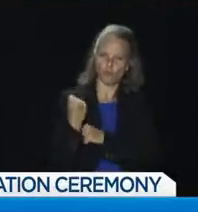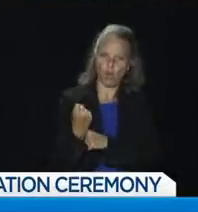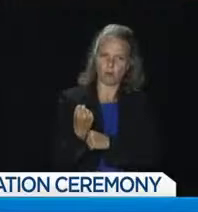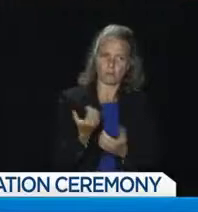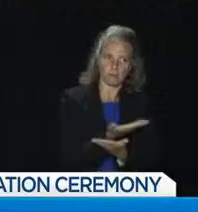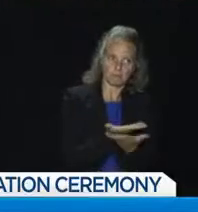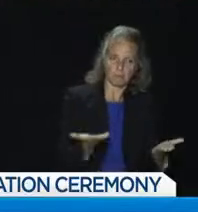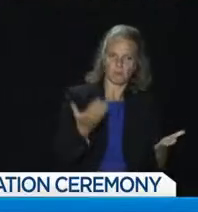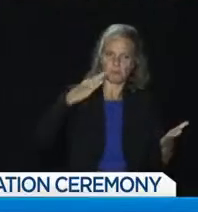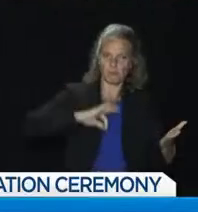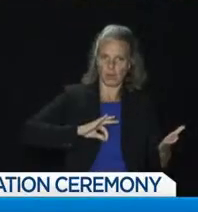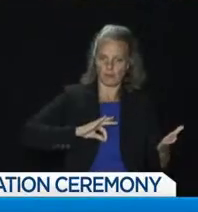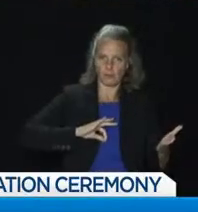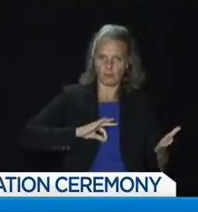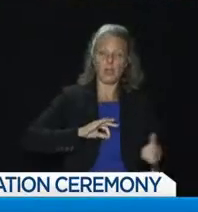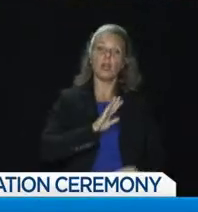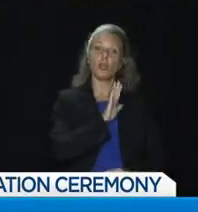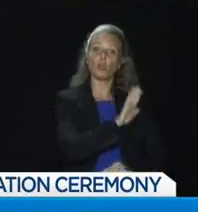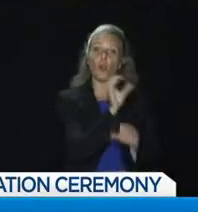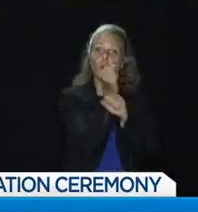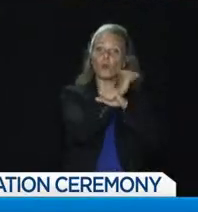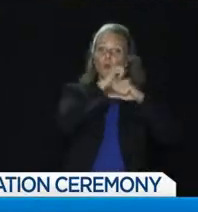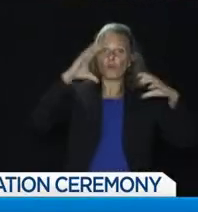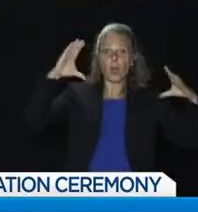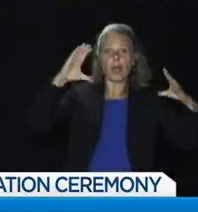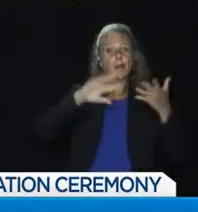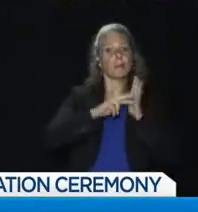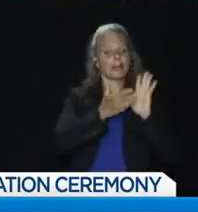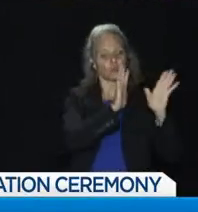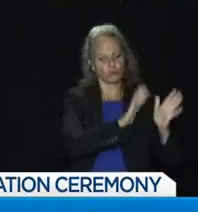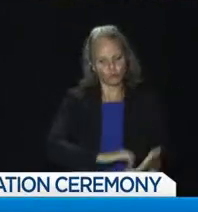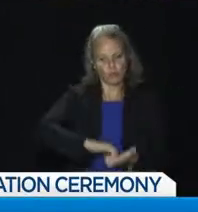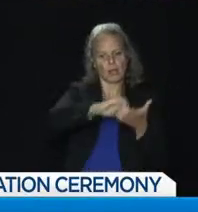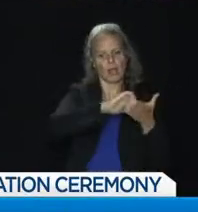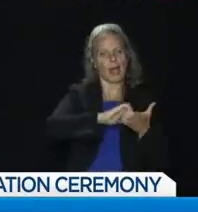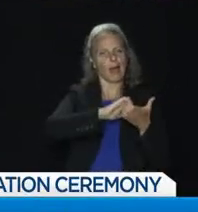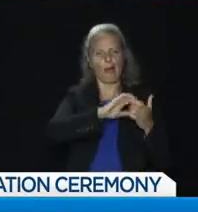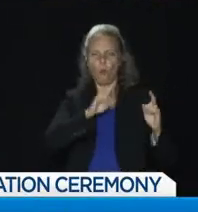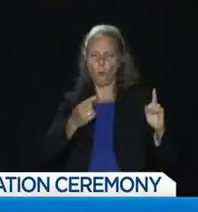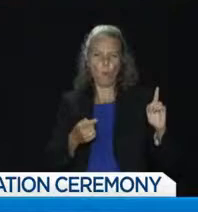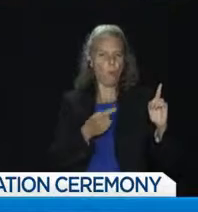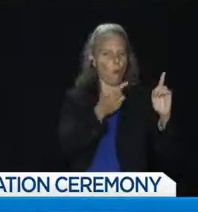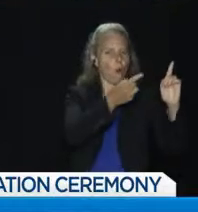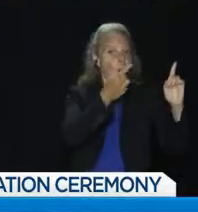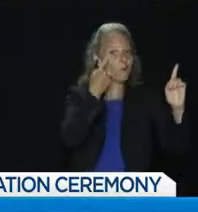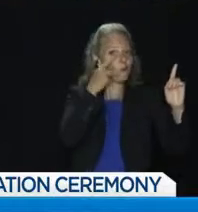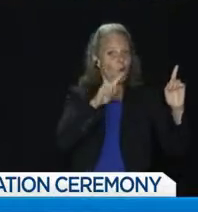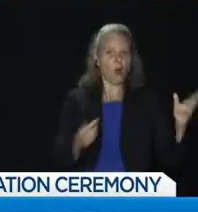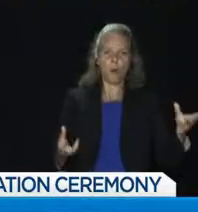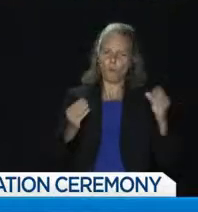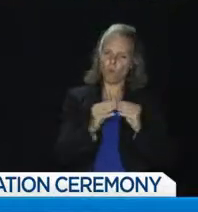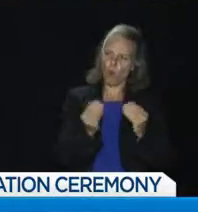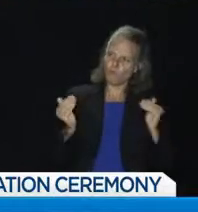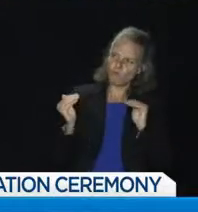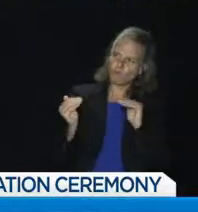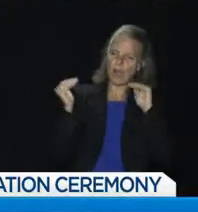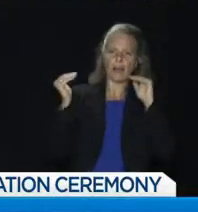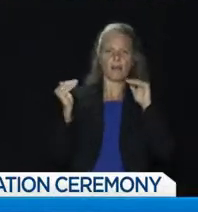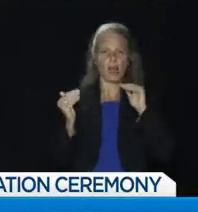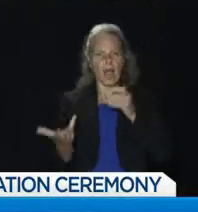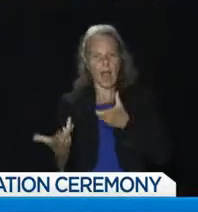of collective progress towards building a more inclusive, just, and equitable society.